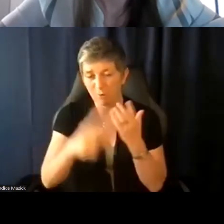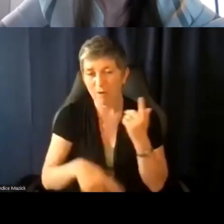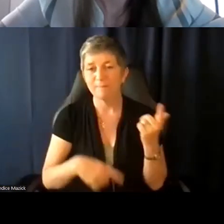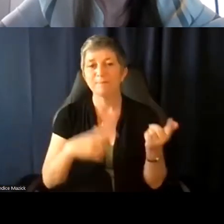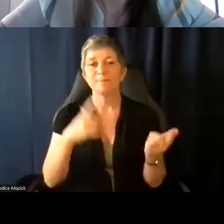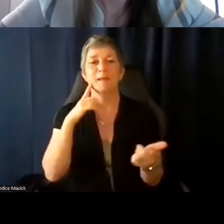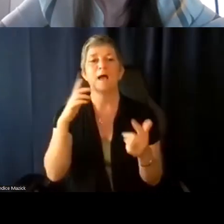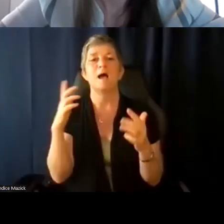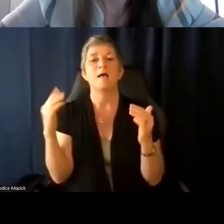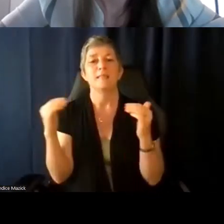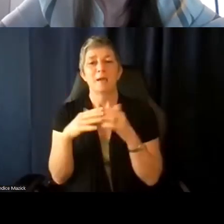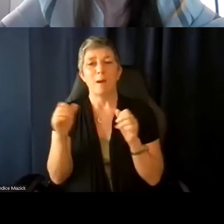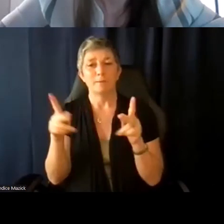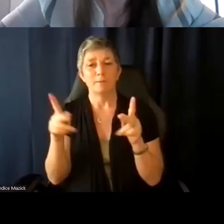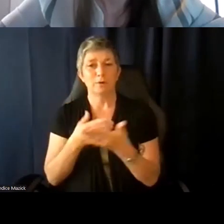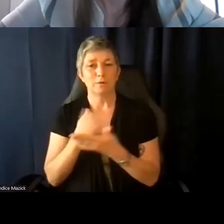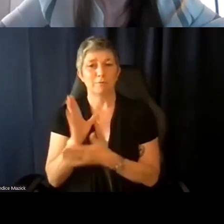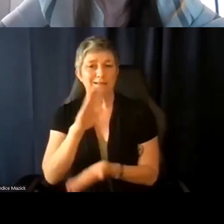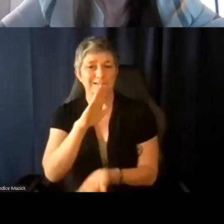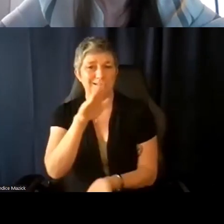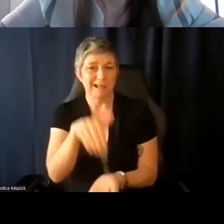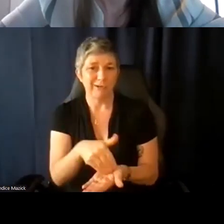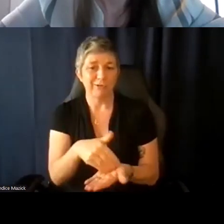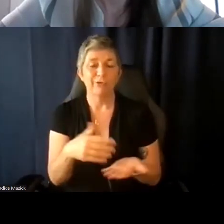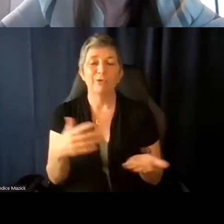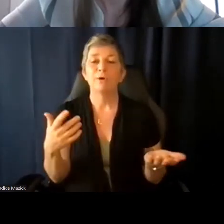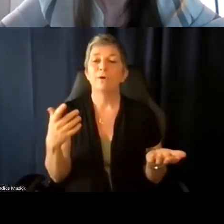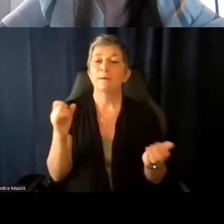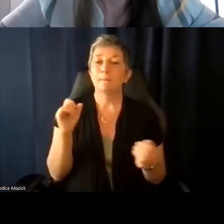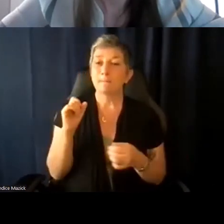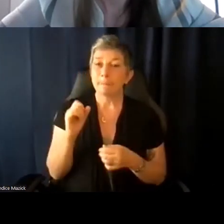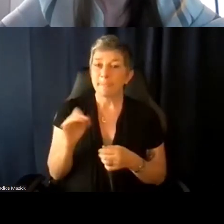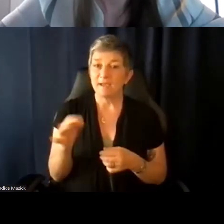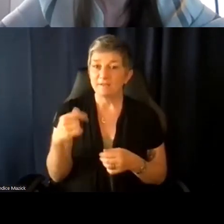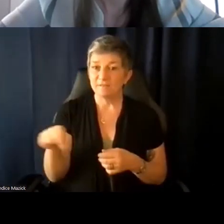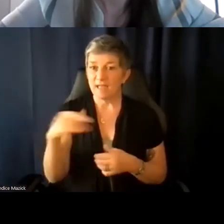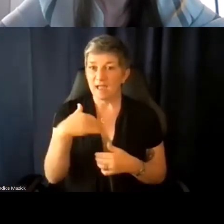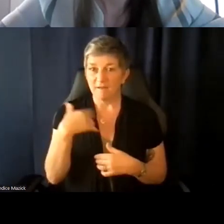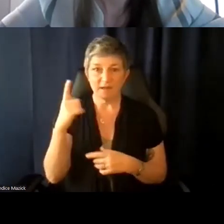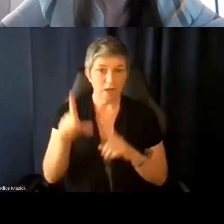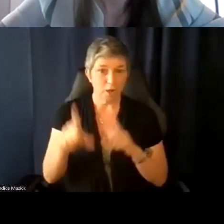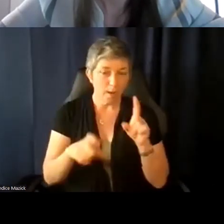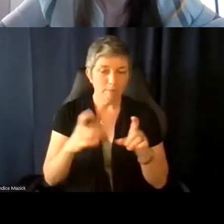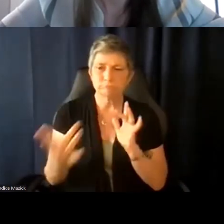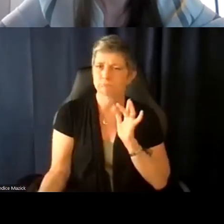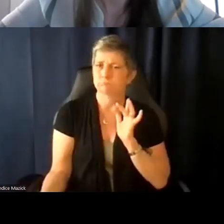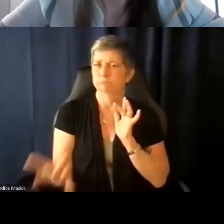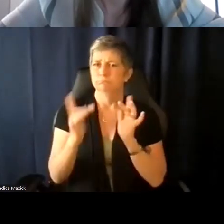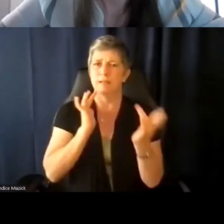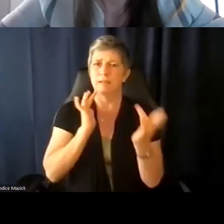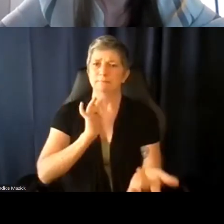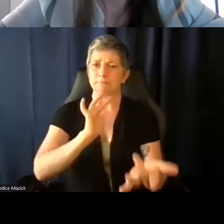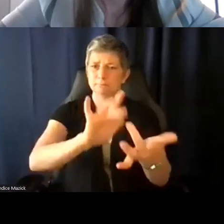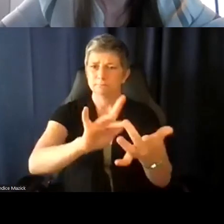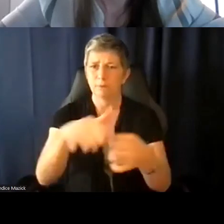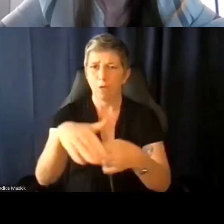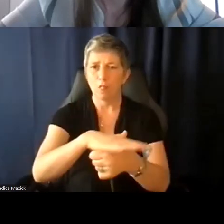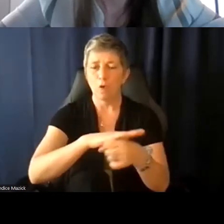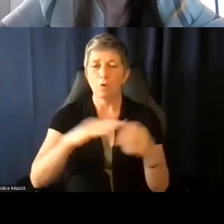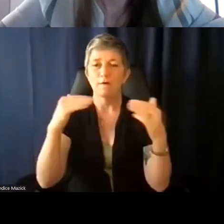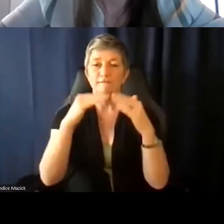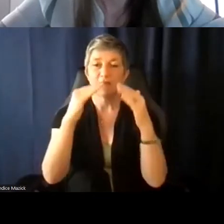that I mentioned. And so if they have questions, they can reach out to their local fair housing